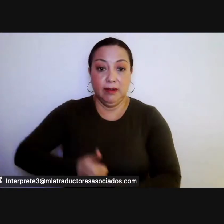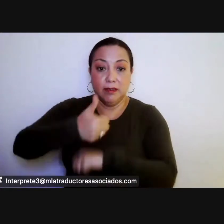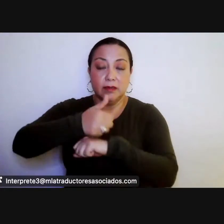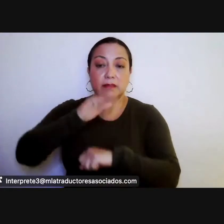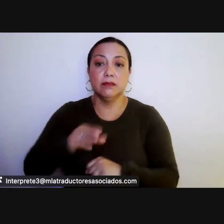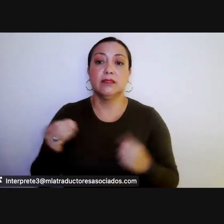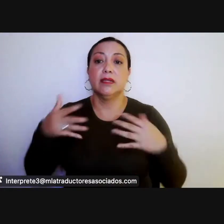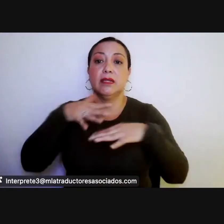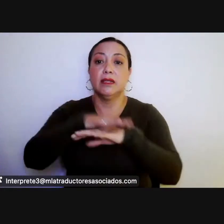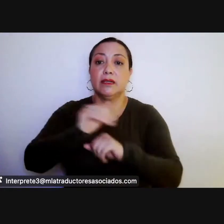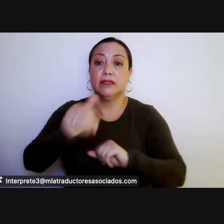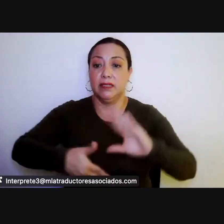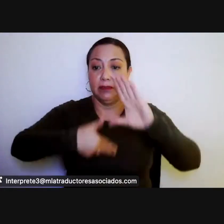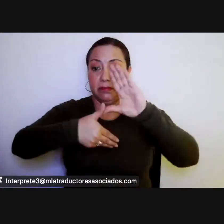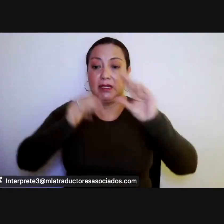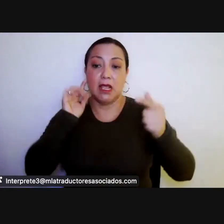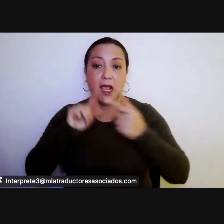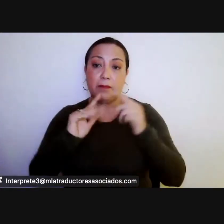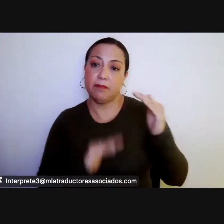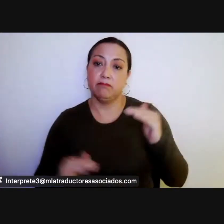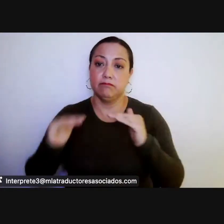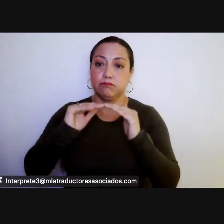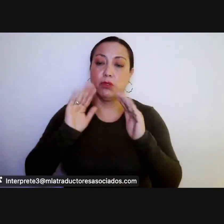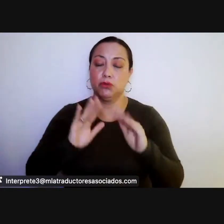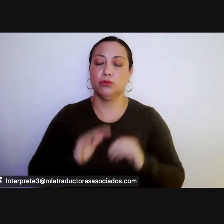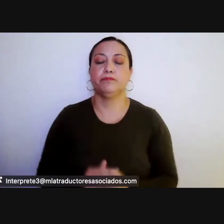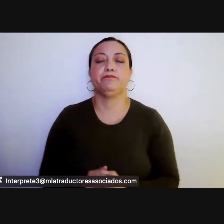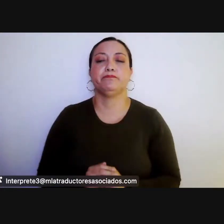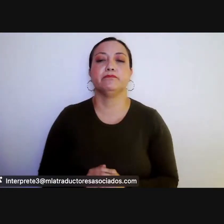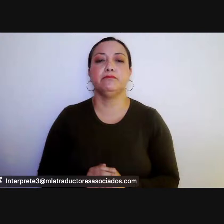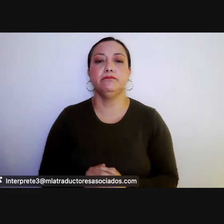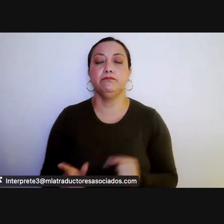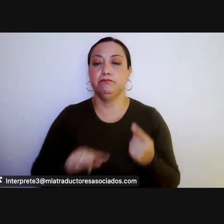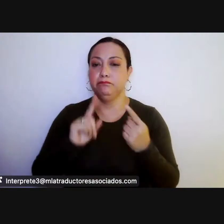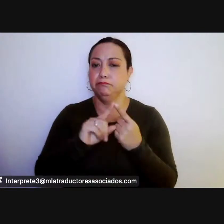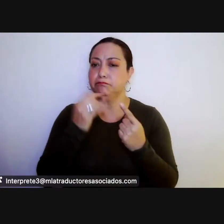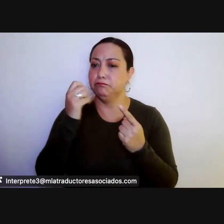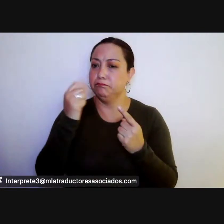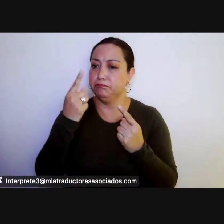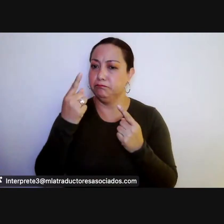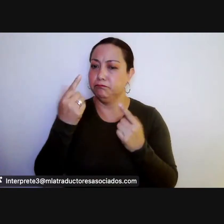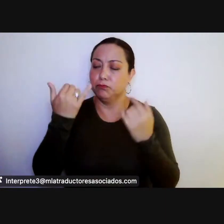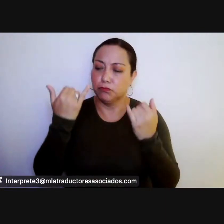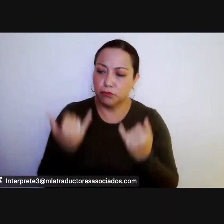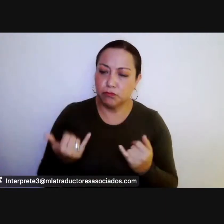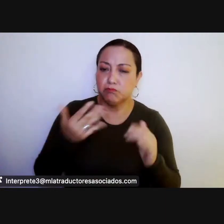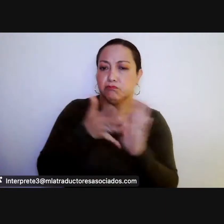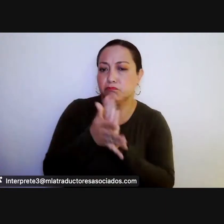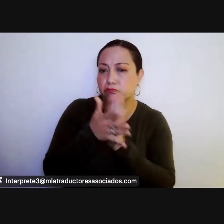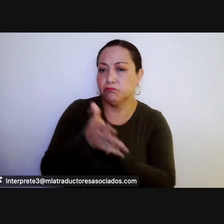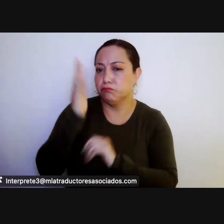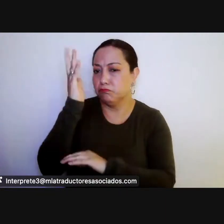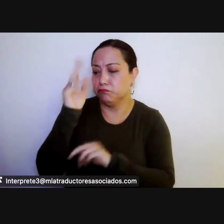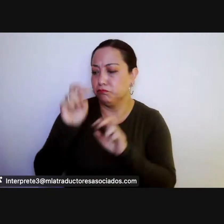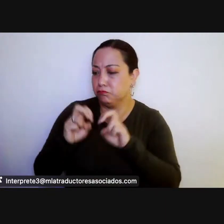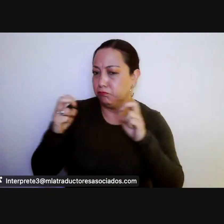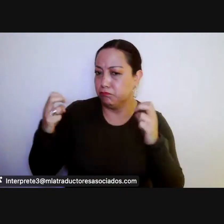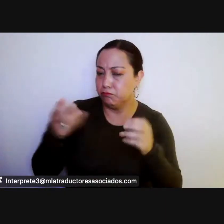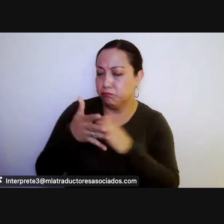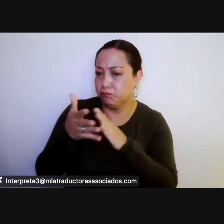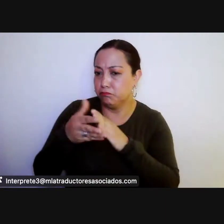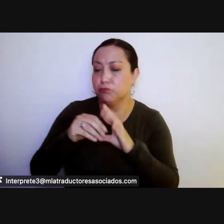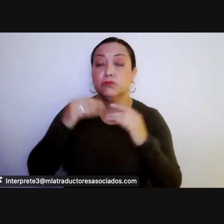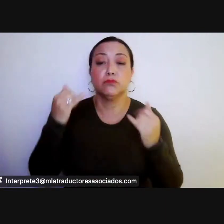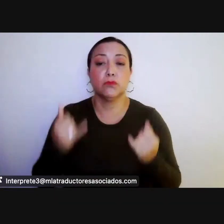her country. She's the executive director of the network. The first panelist in the